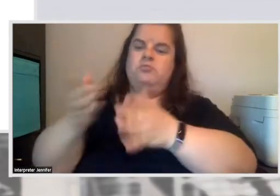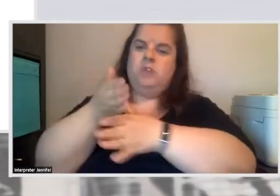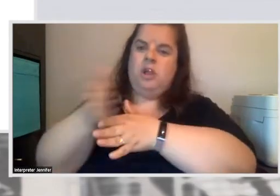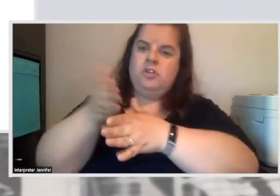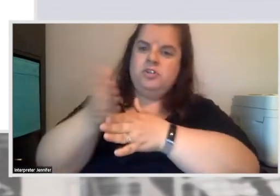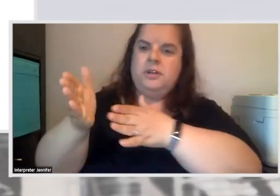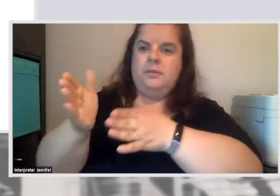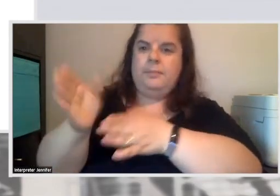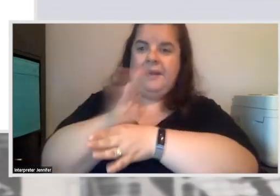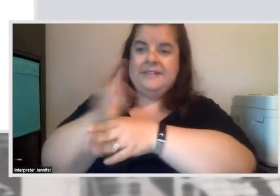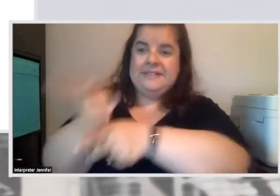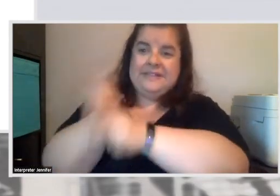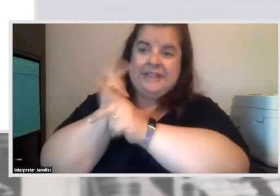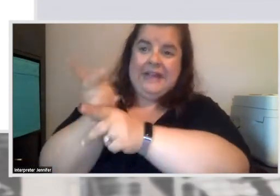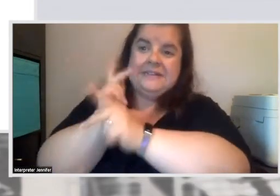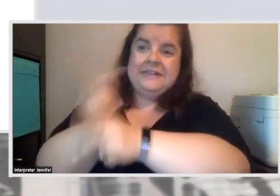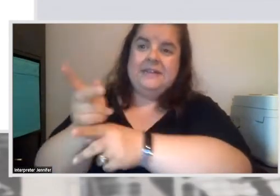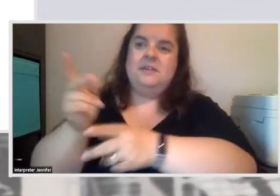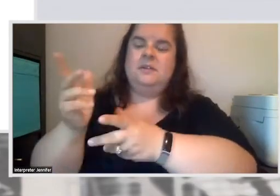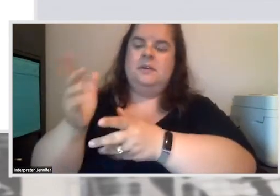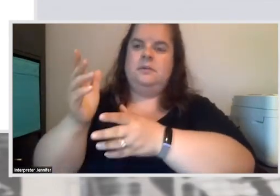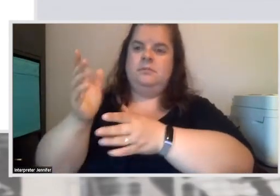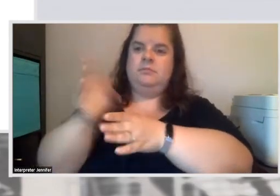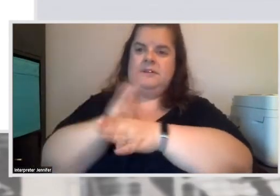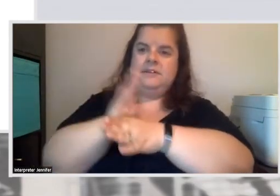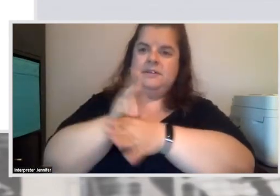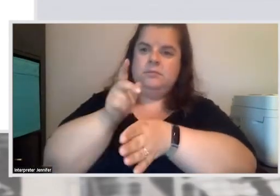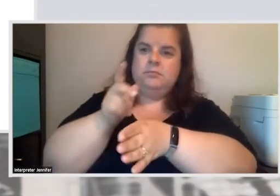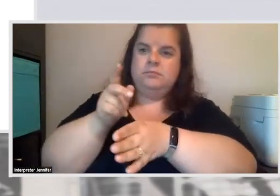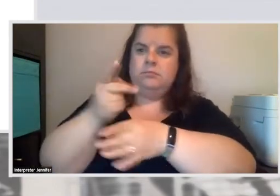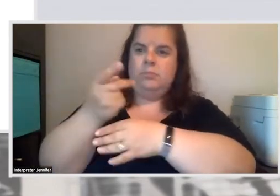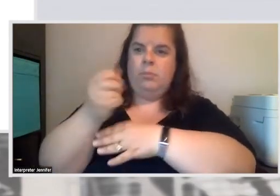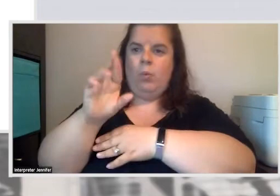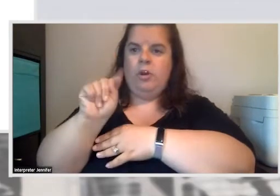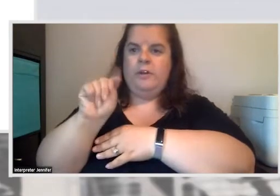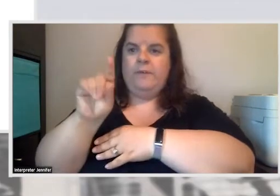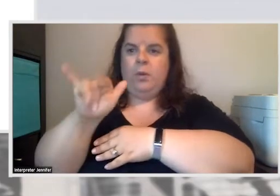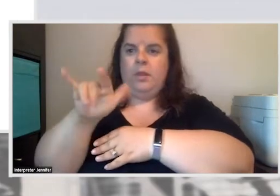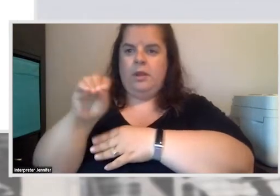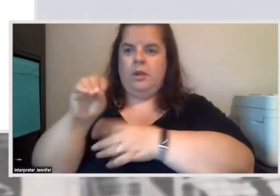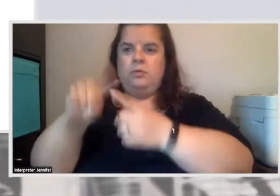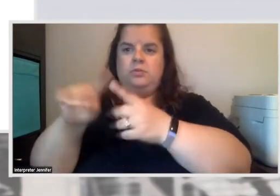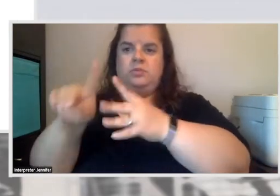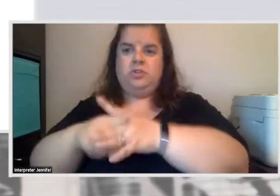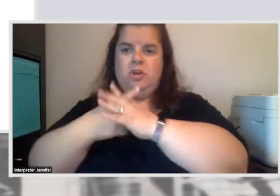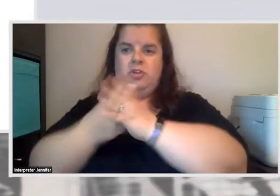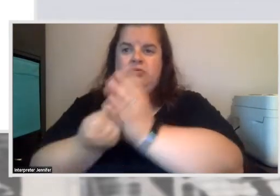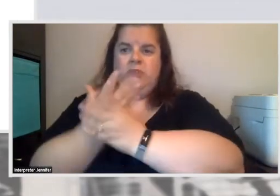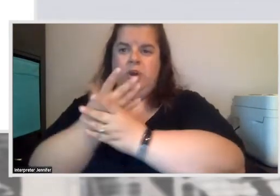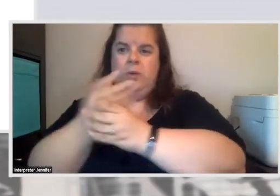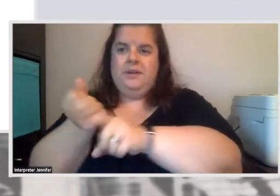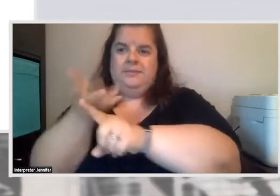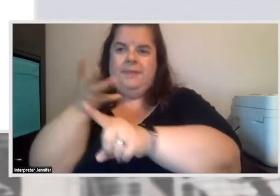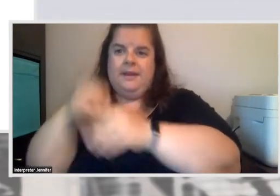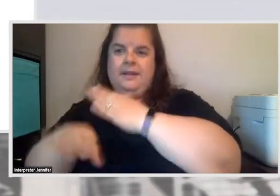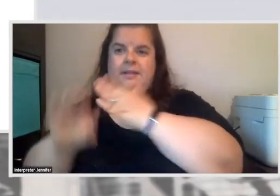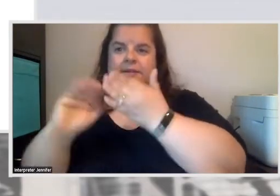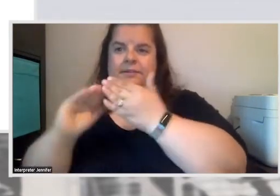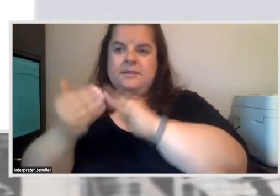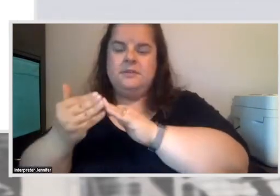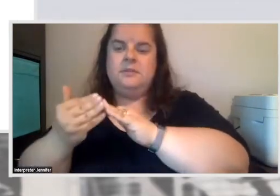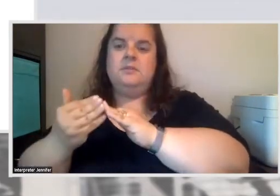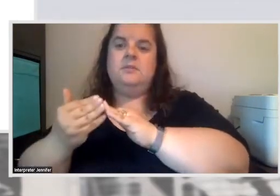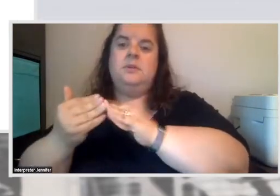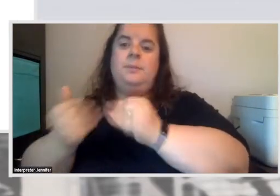and investment portfolios, where we help businesses to start, to grow, to expand here in our city, which do multiple things. One, to help with